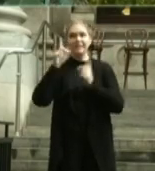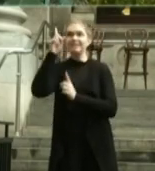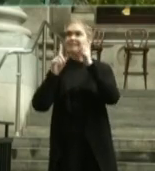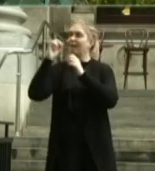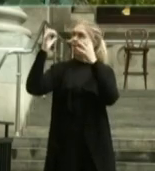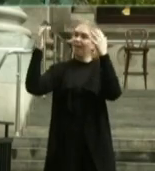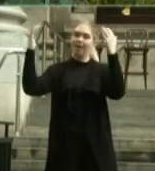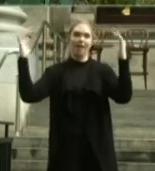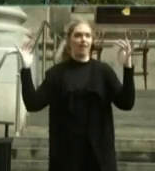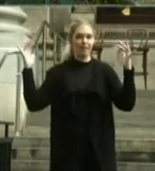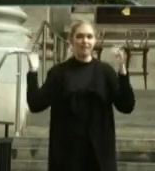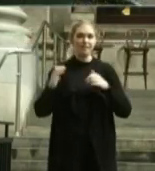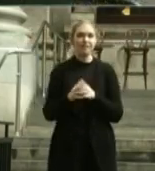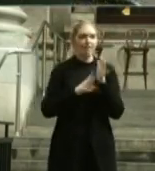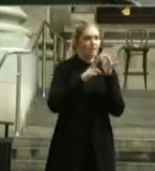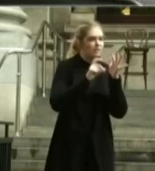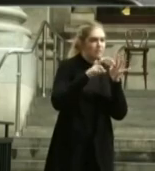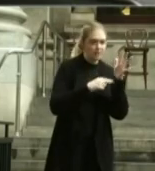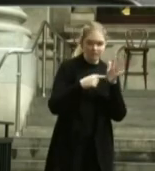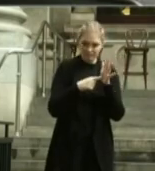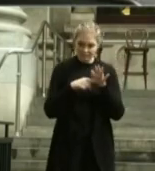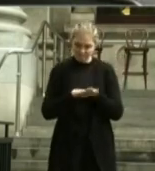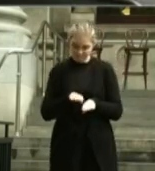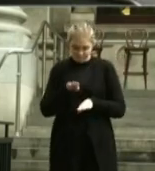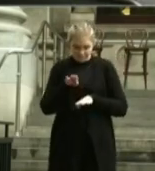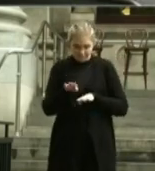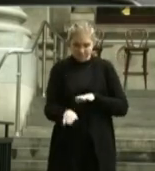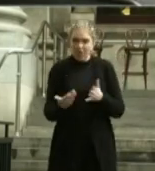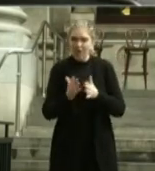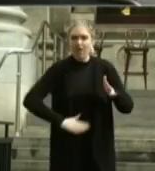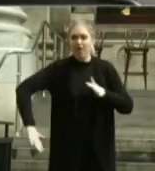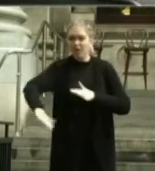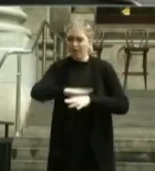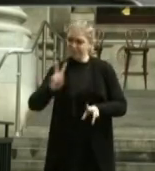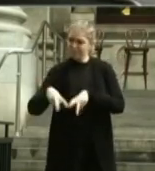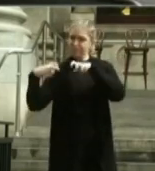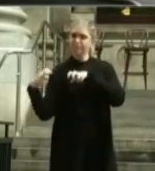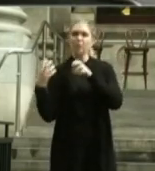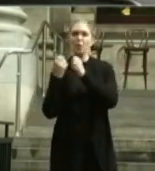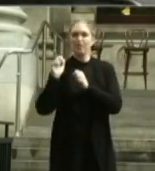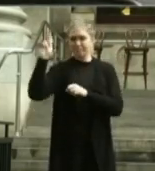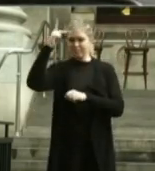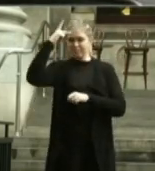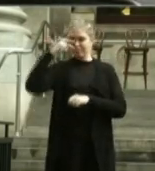of lights. And Vincent sat down with big politicians.